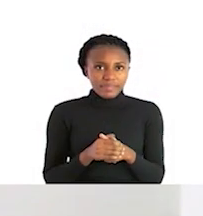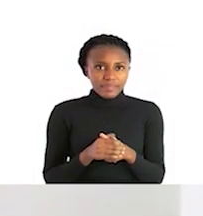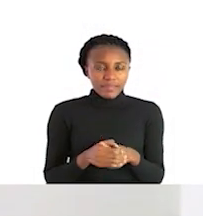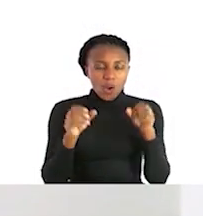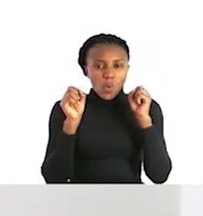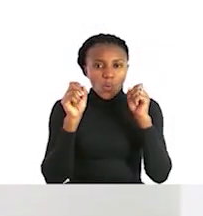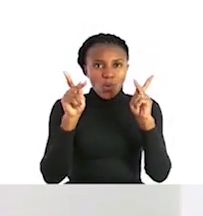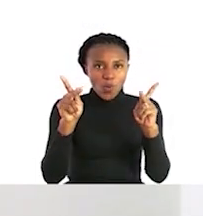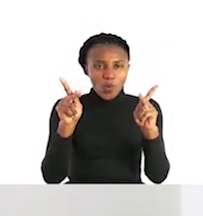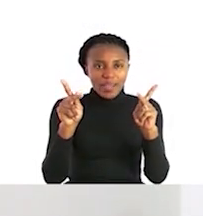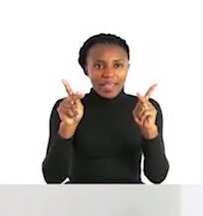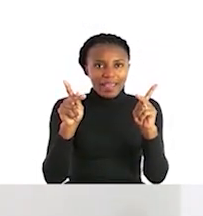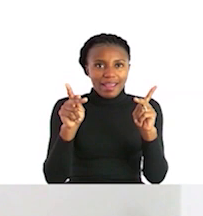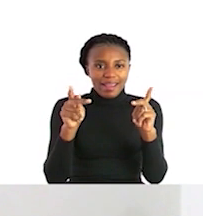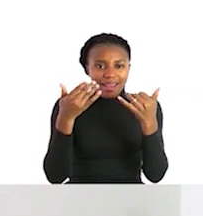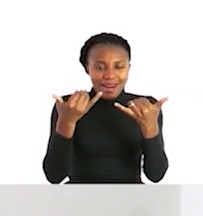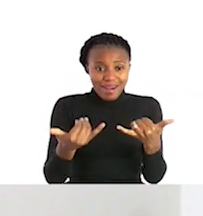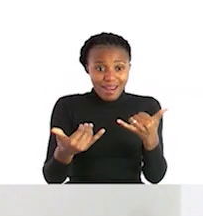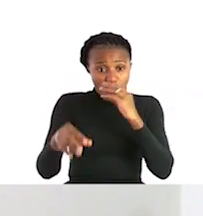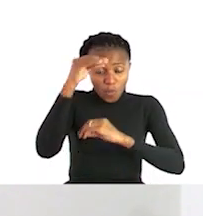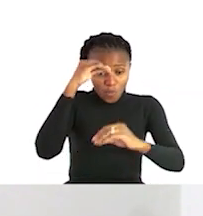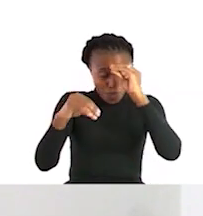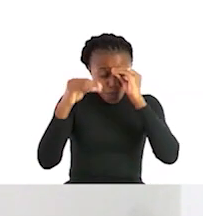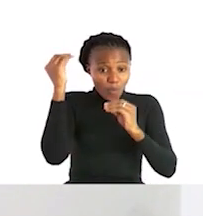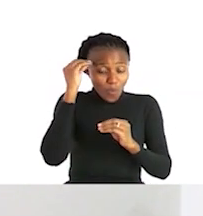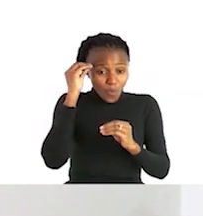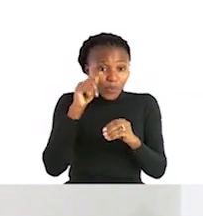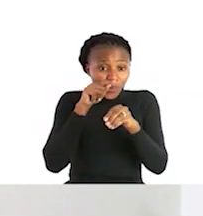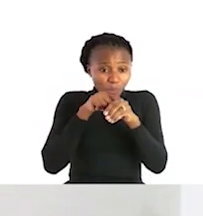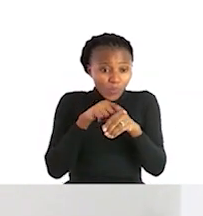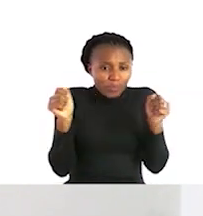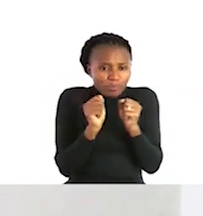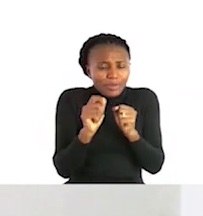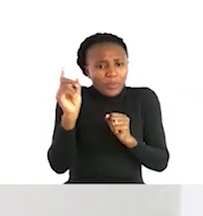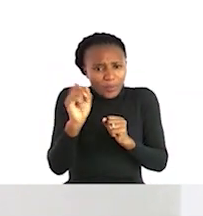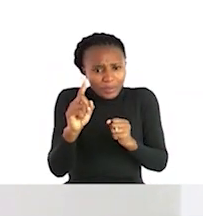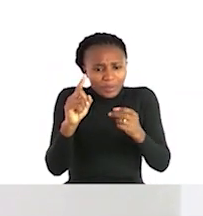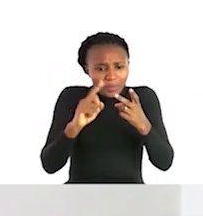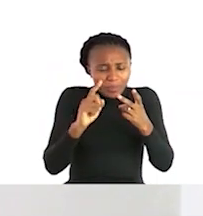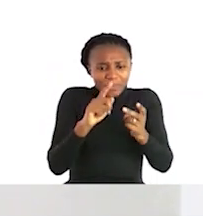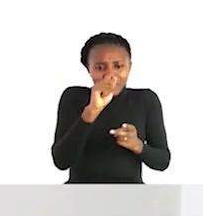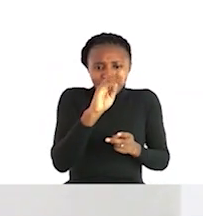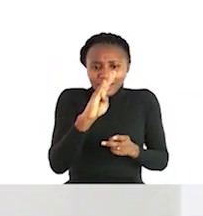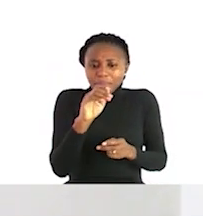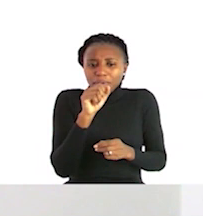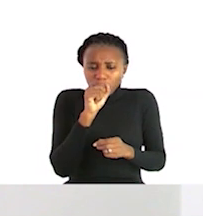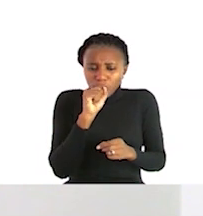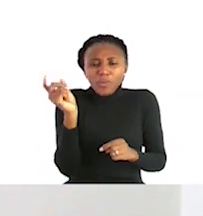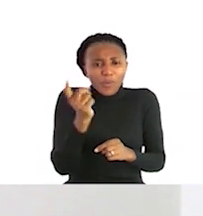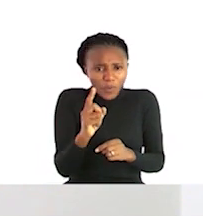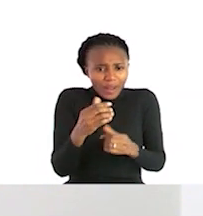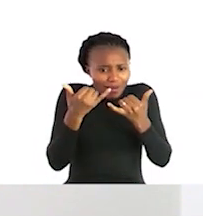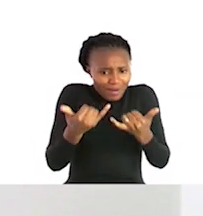Right. All right, grade 5s. Now that you have learned what is malaria and you also learned what is tuberculosis and